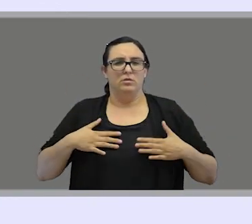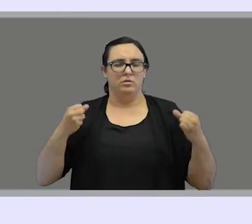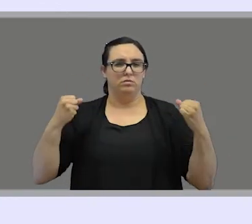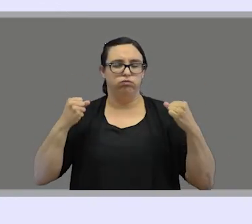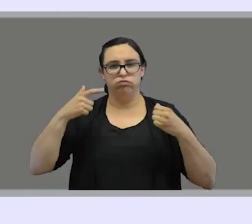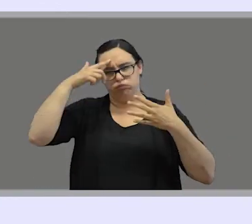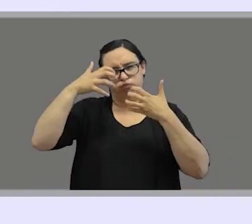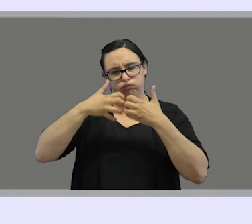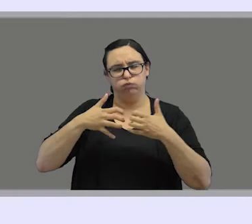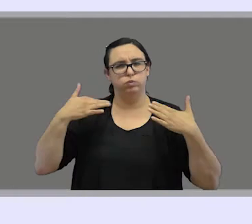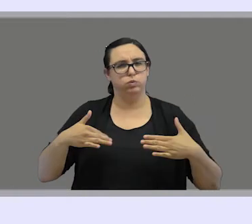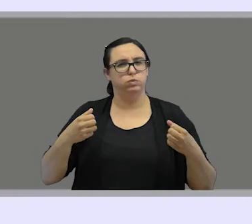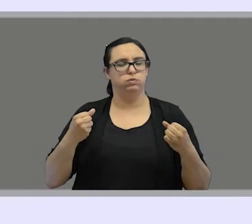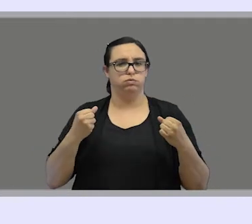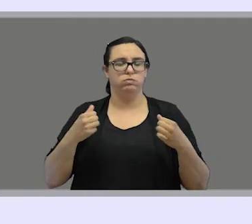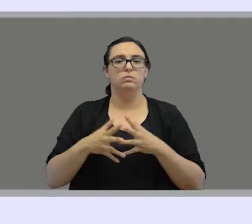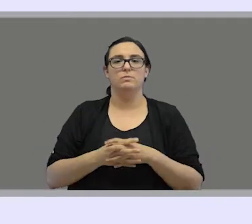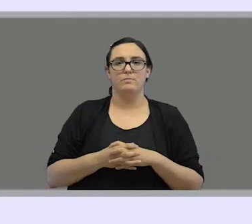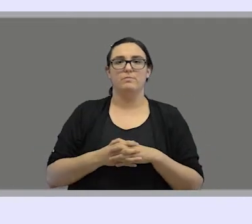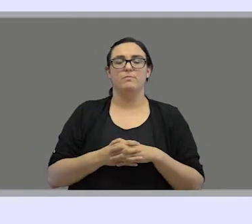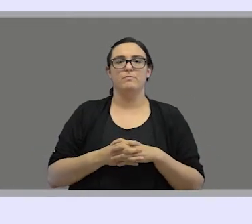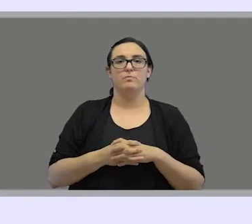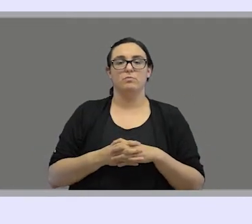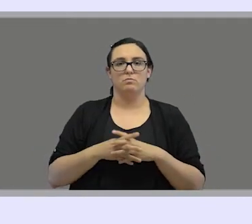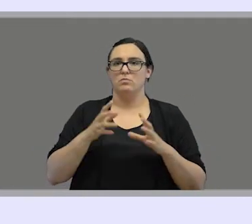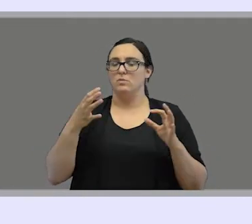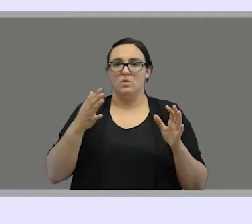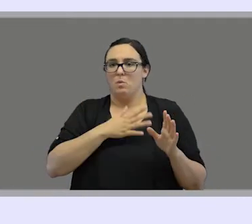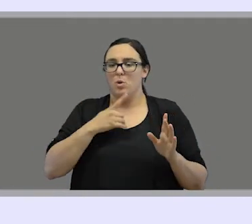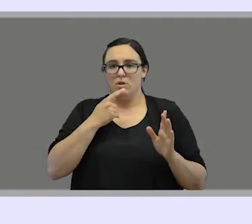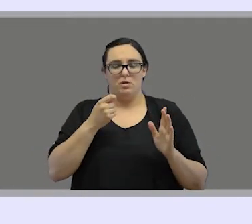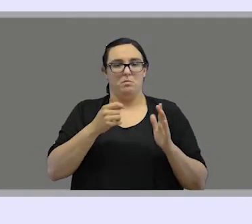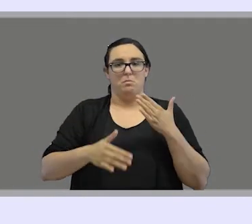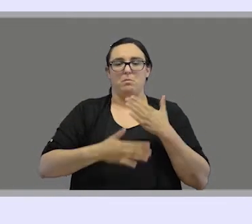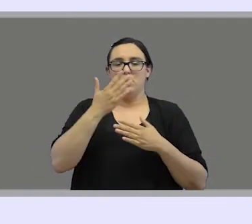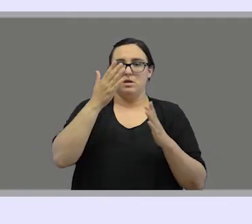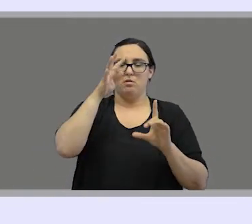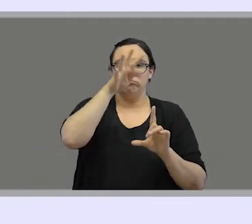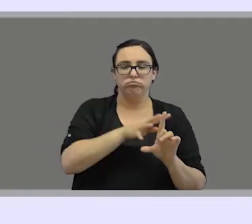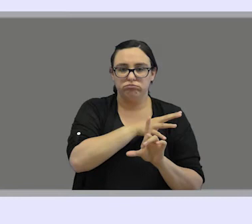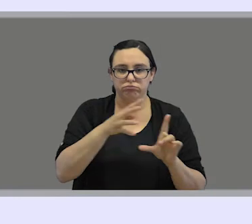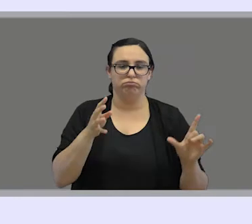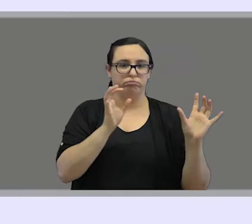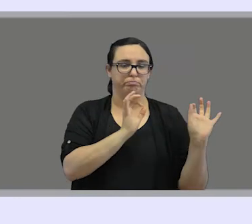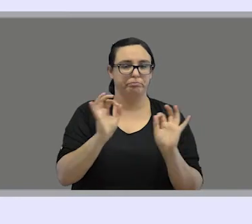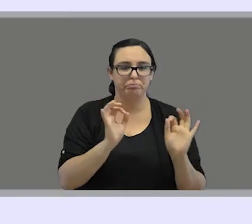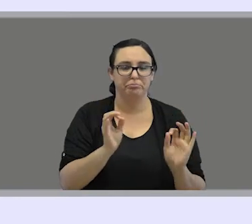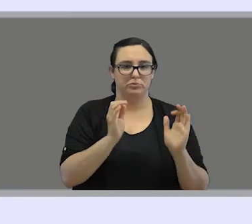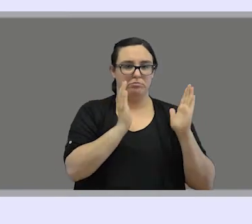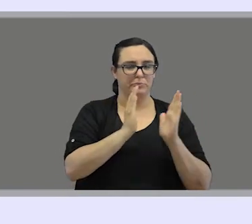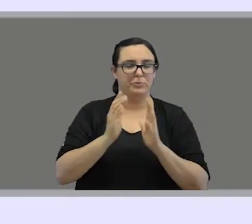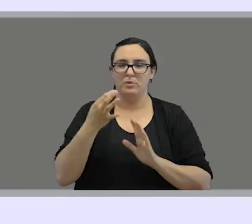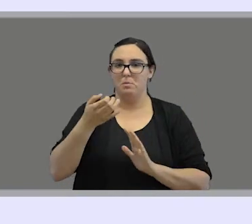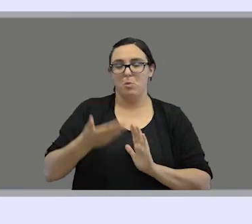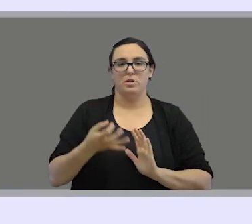and mentally. So when planning the working patterns, the duration and intensity of work should be taken